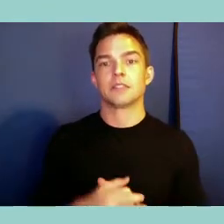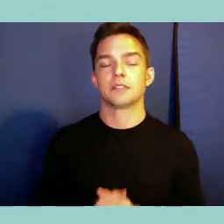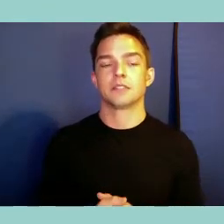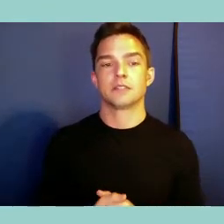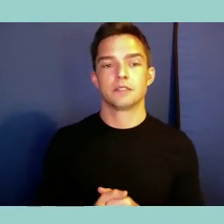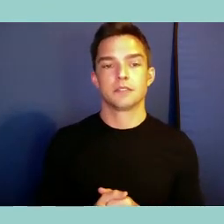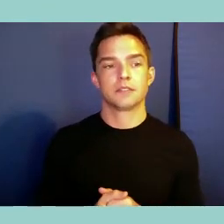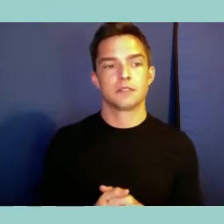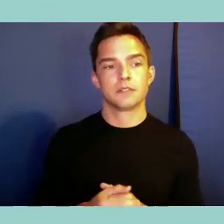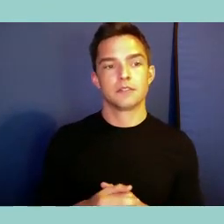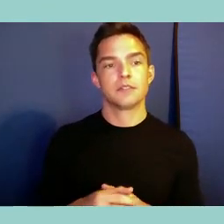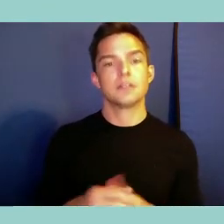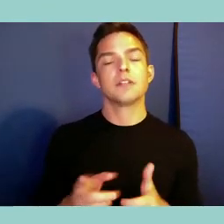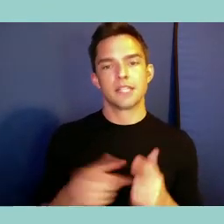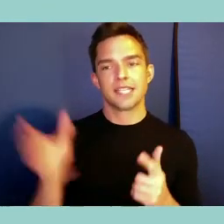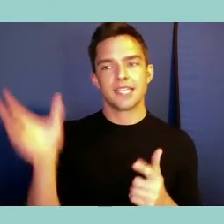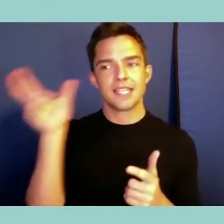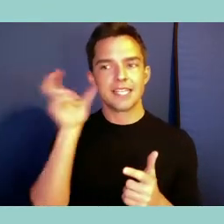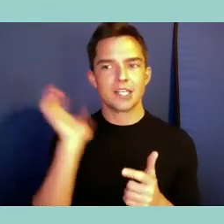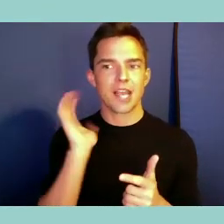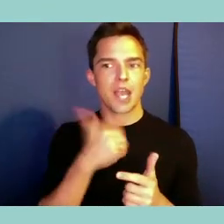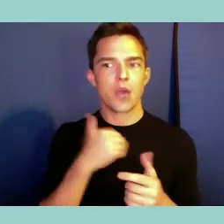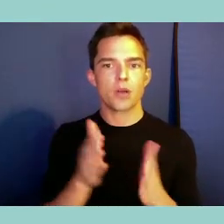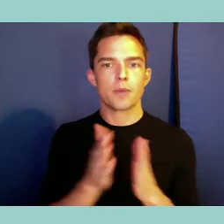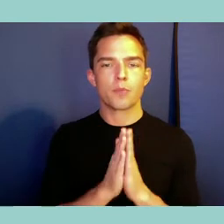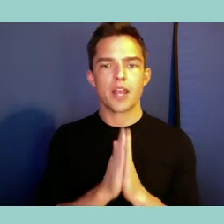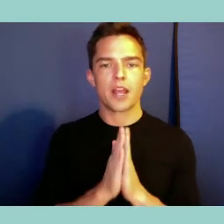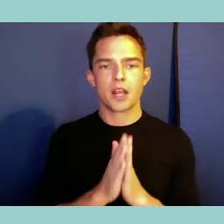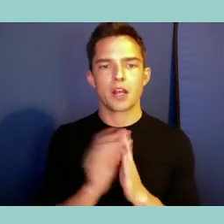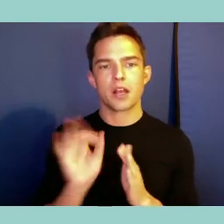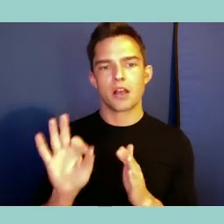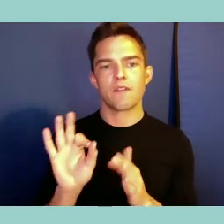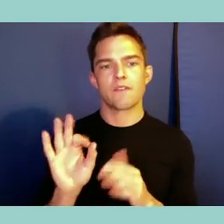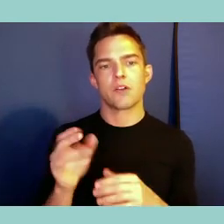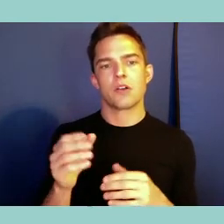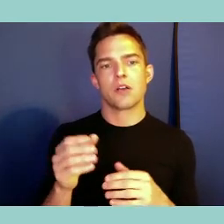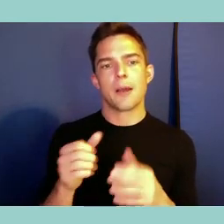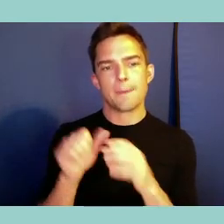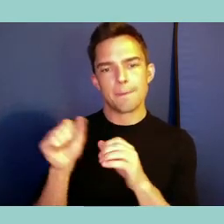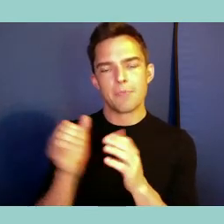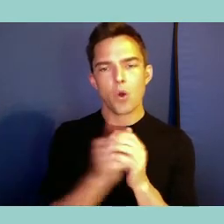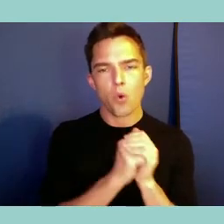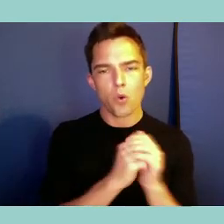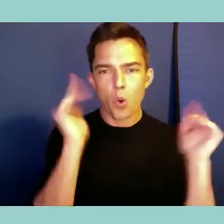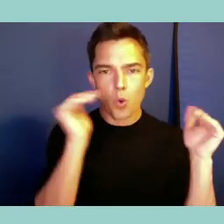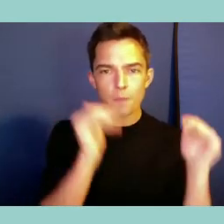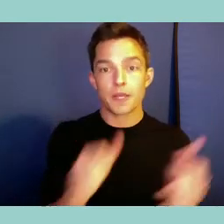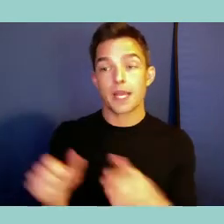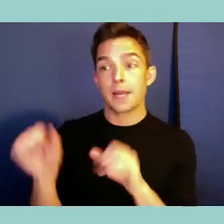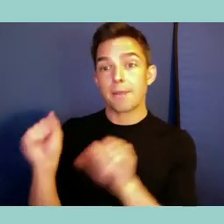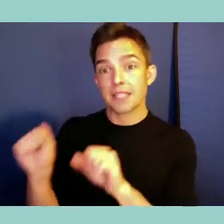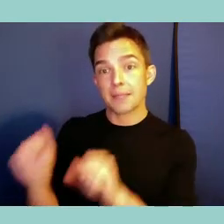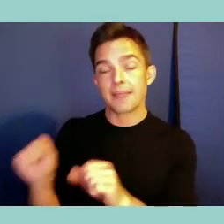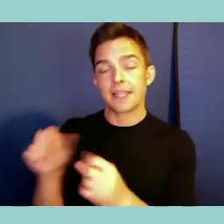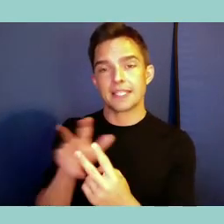Then hear our prayer of hope. Hear our prayer of possibility.